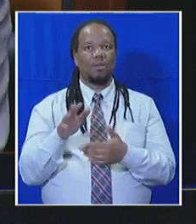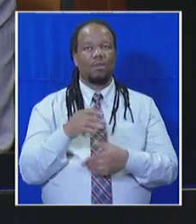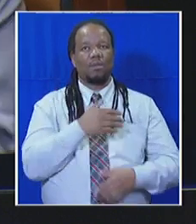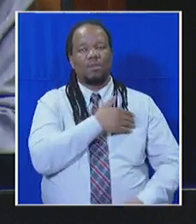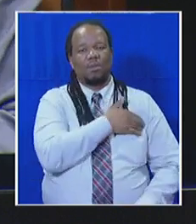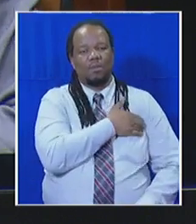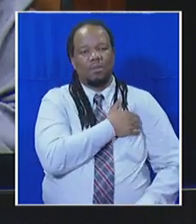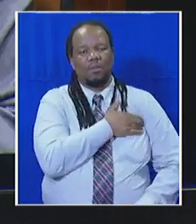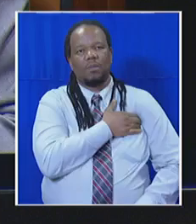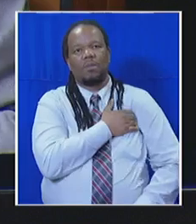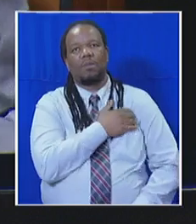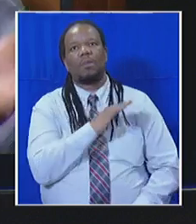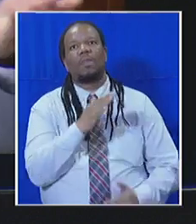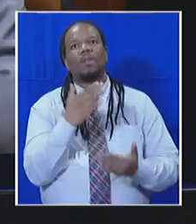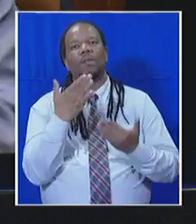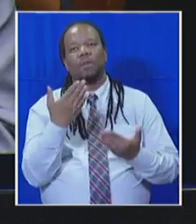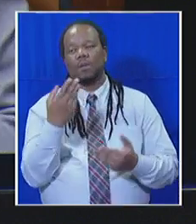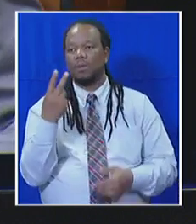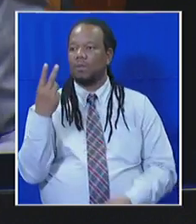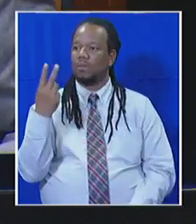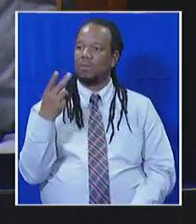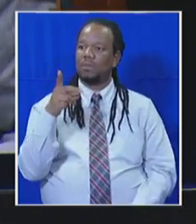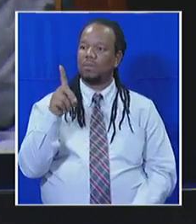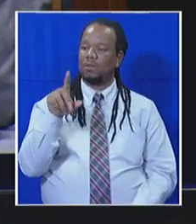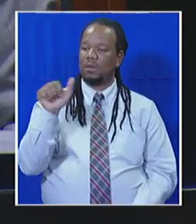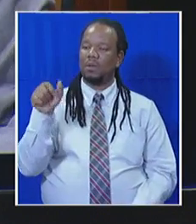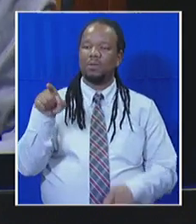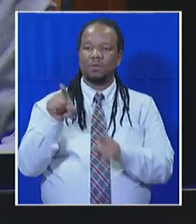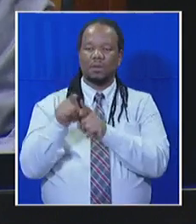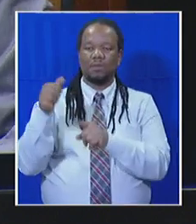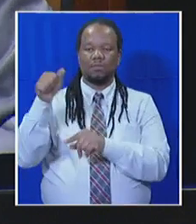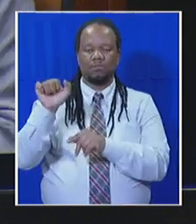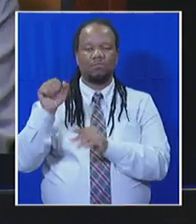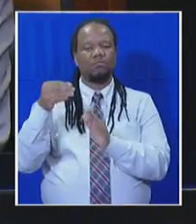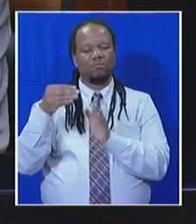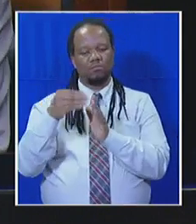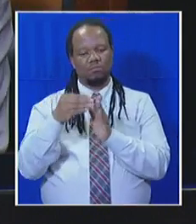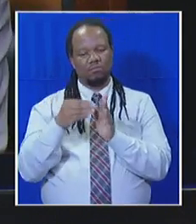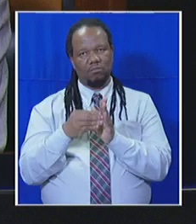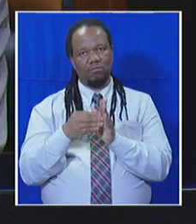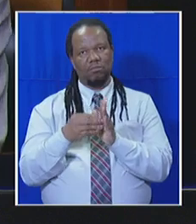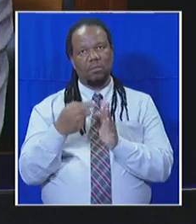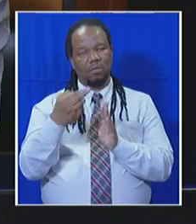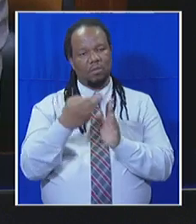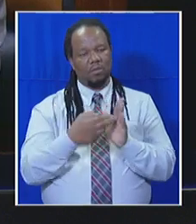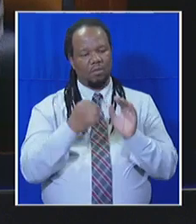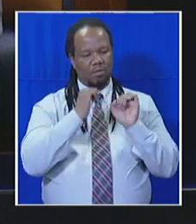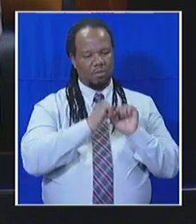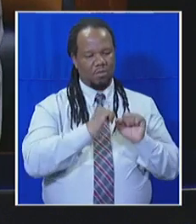Honourable Members, we'll register the objection of the DA as well. The